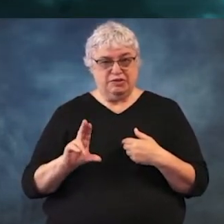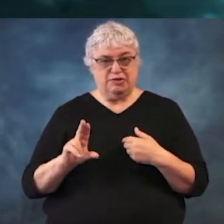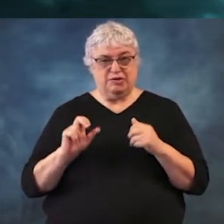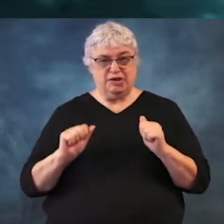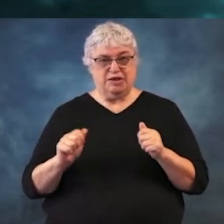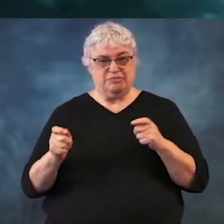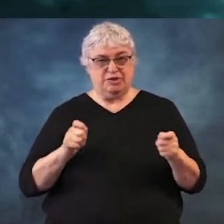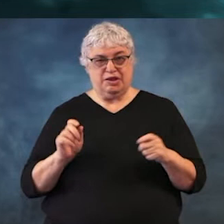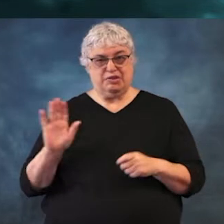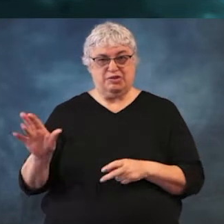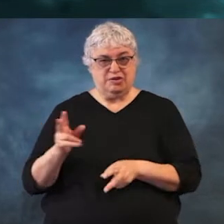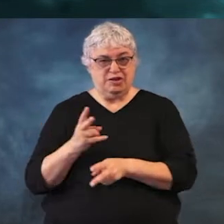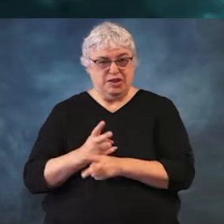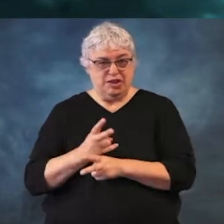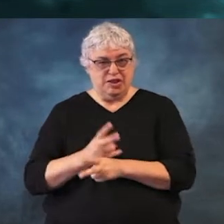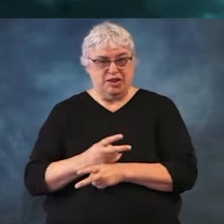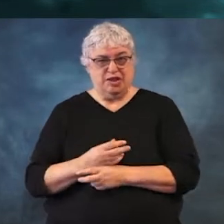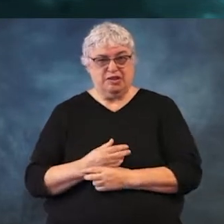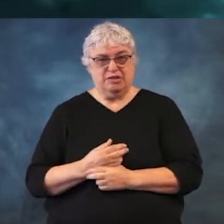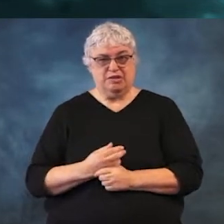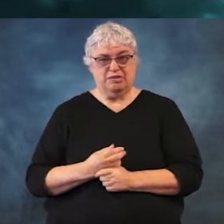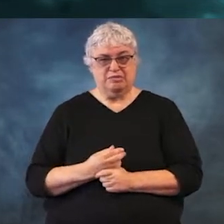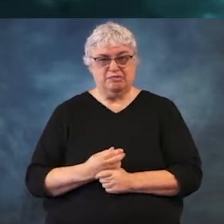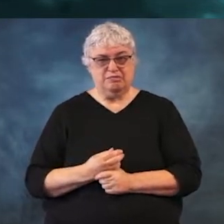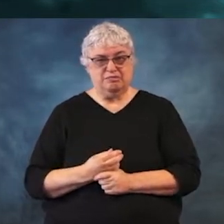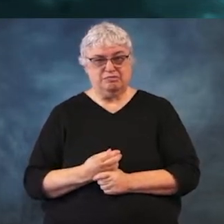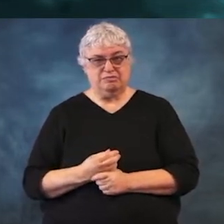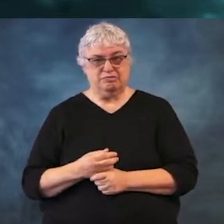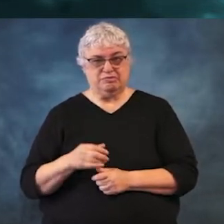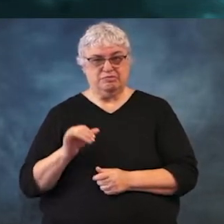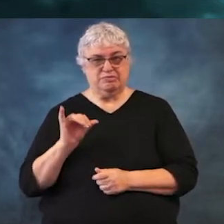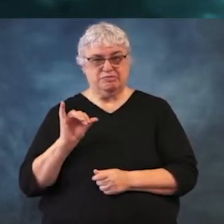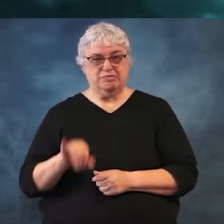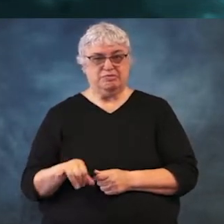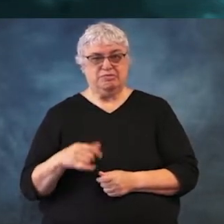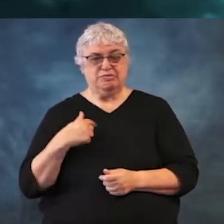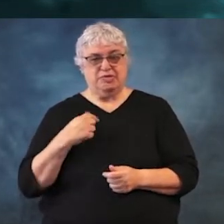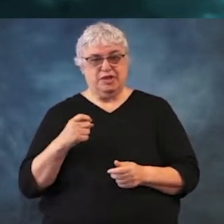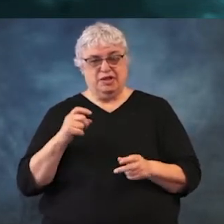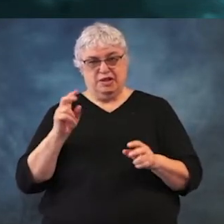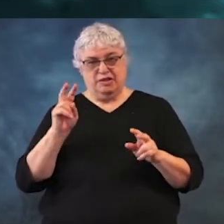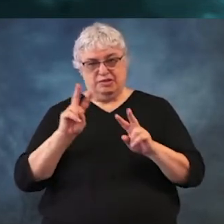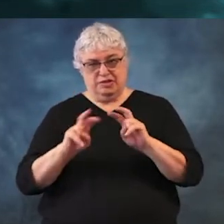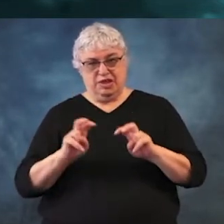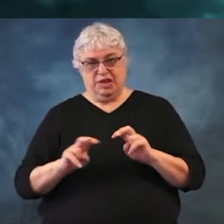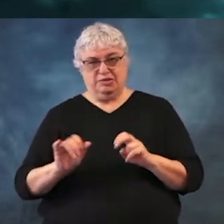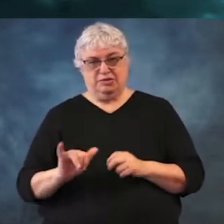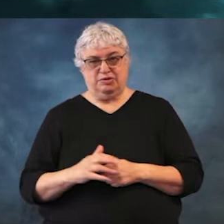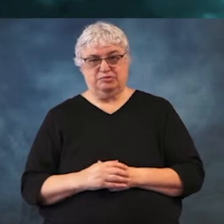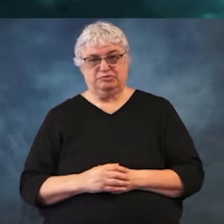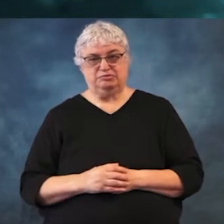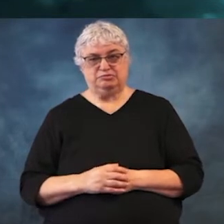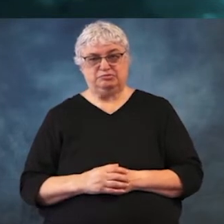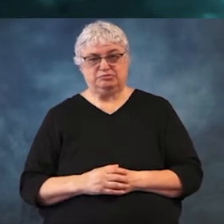able to manage her care? So those are things I have to look at too.